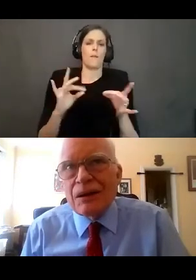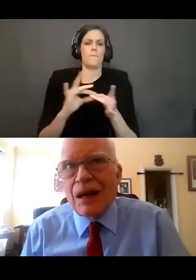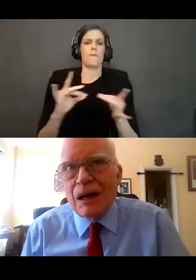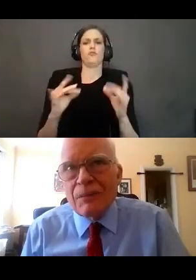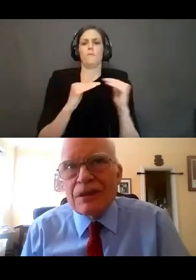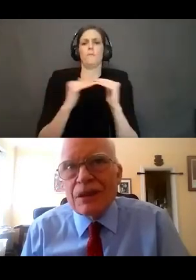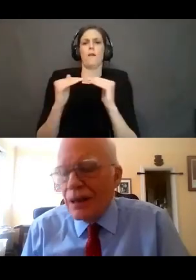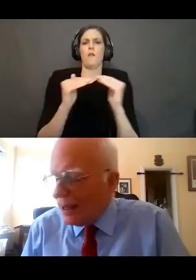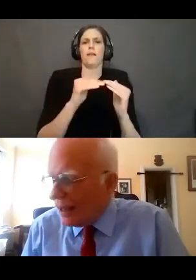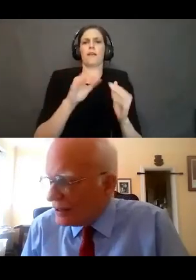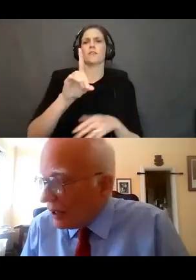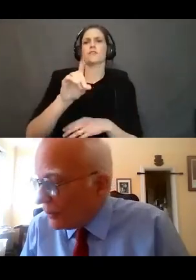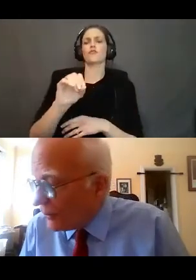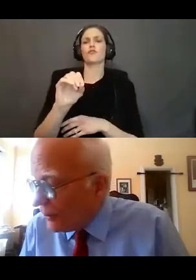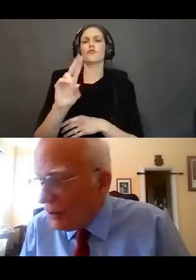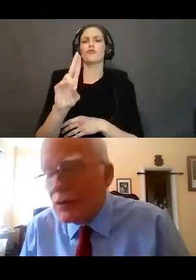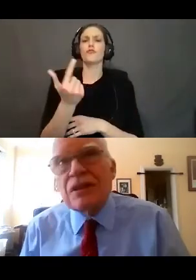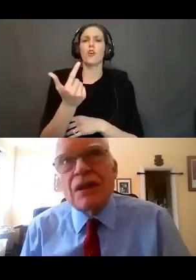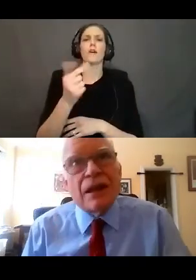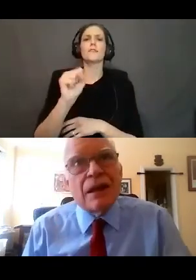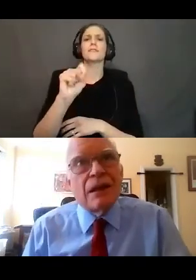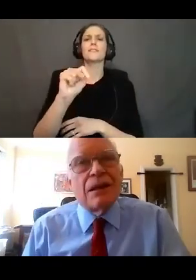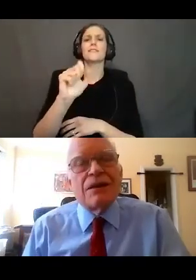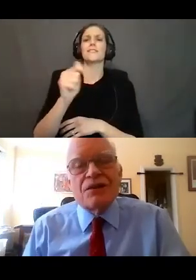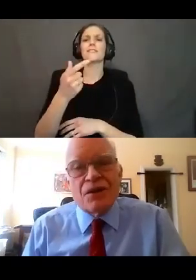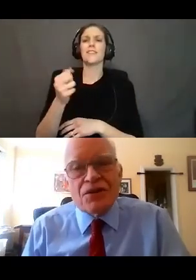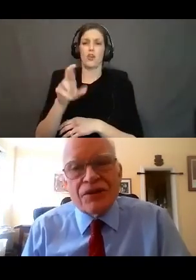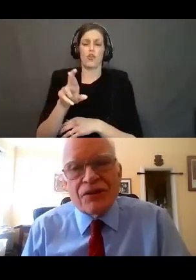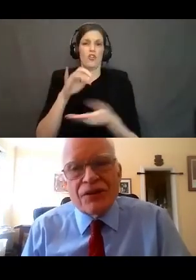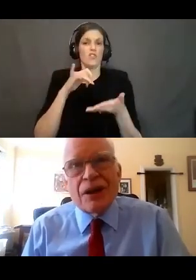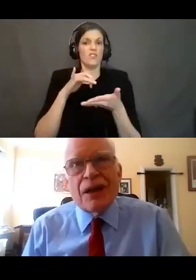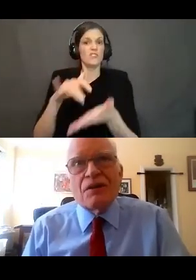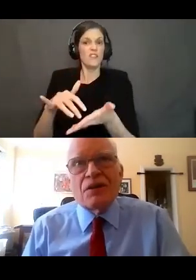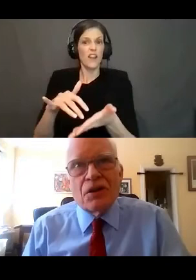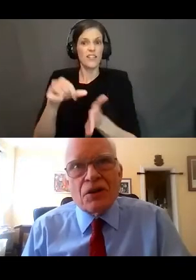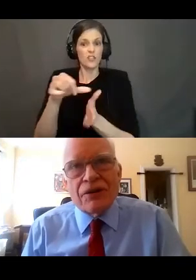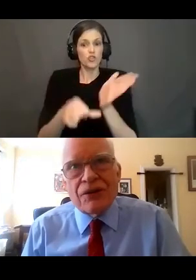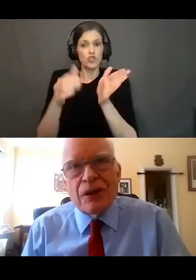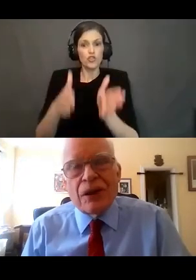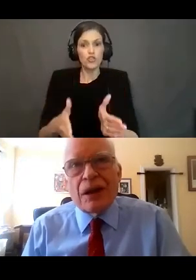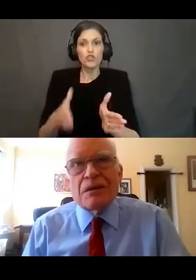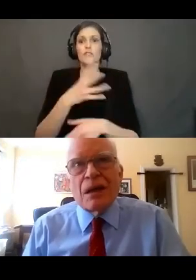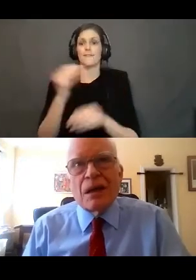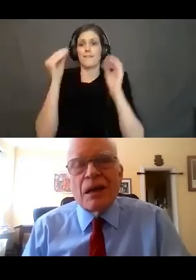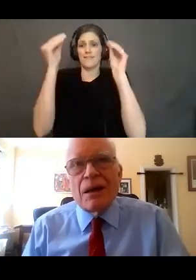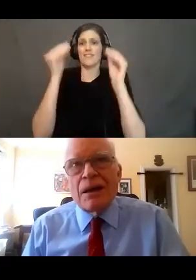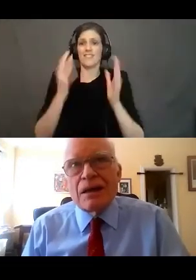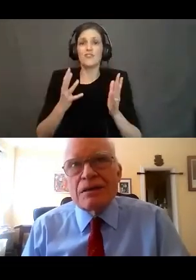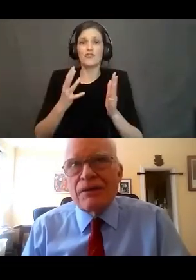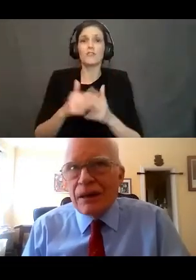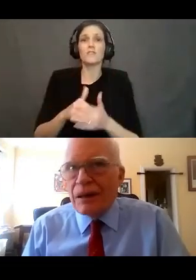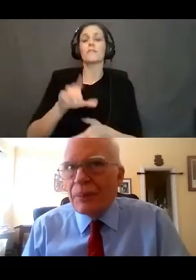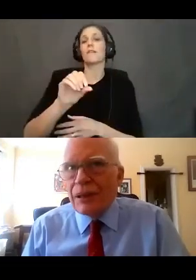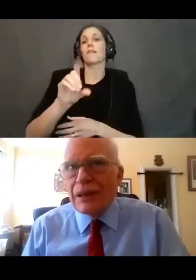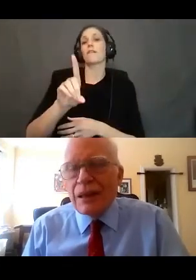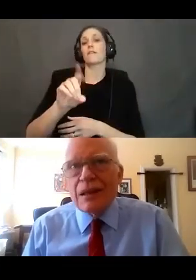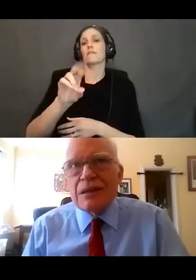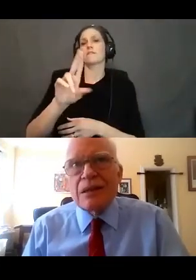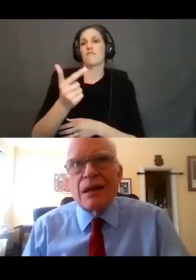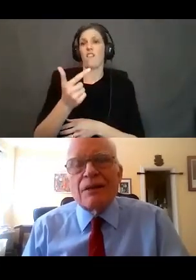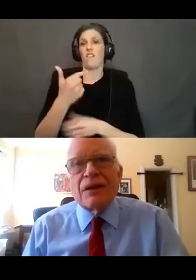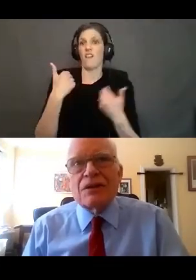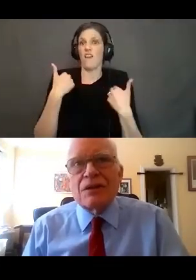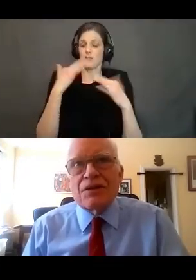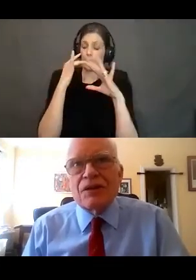Steger, economist at Dartmouth, who studied surgeons and teachers. And Doug has a very compelling